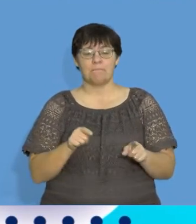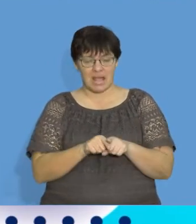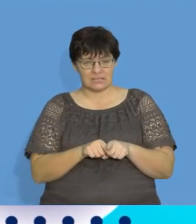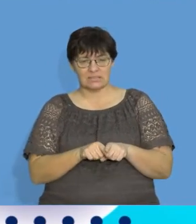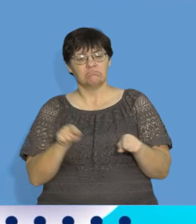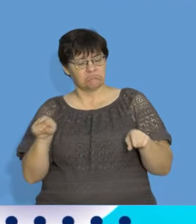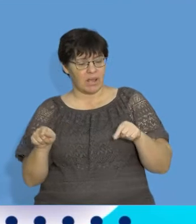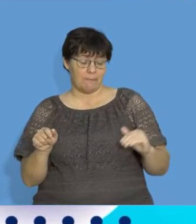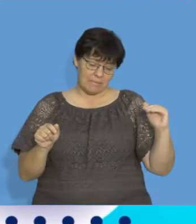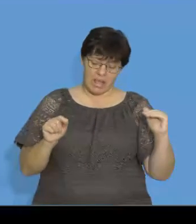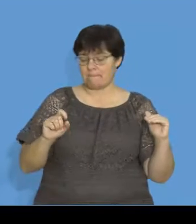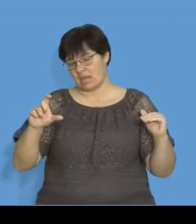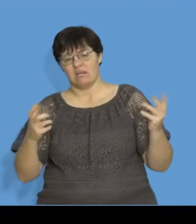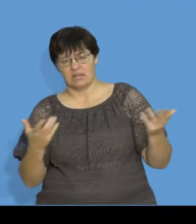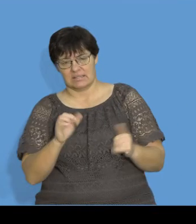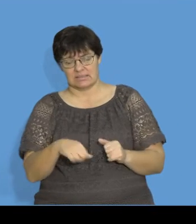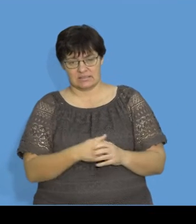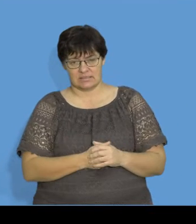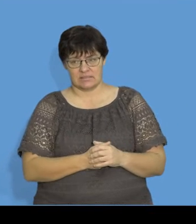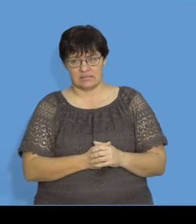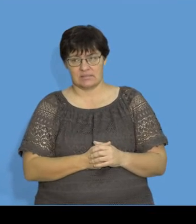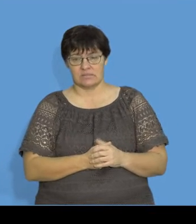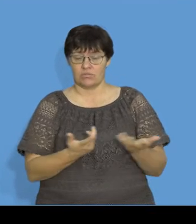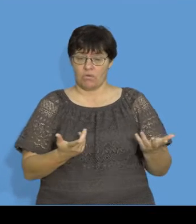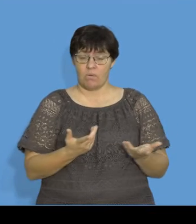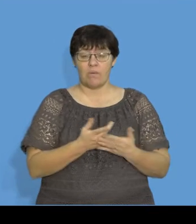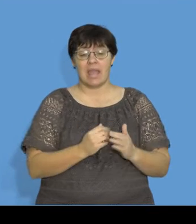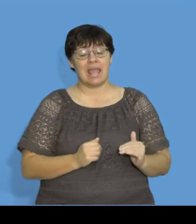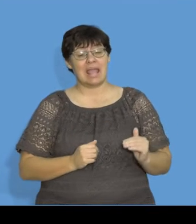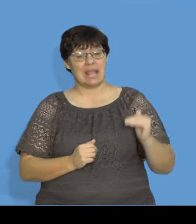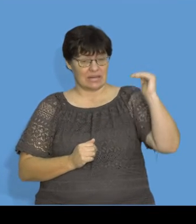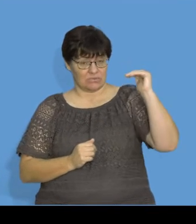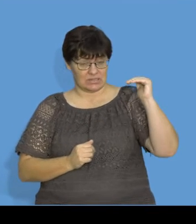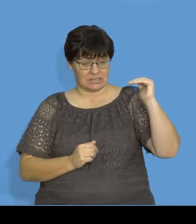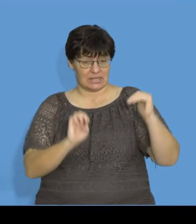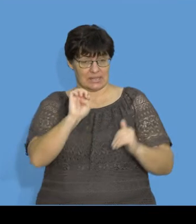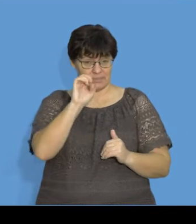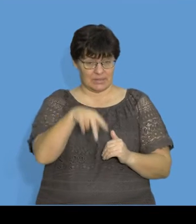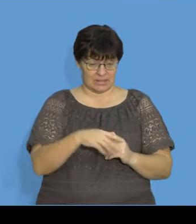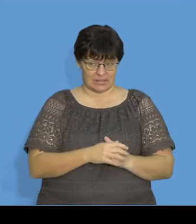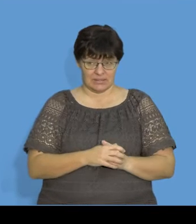are proportional. So in other words, if I increase EP,